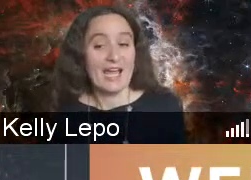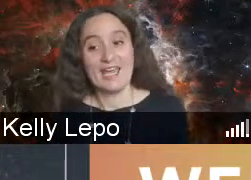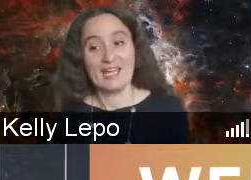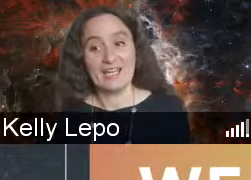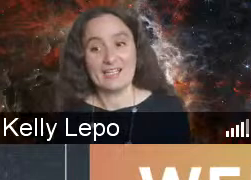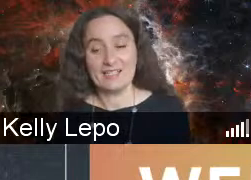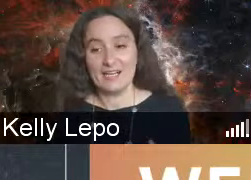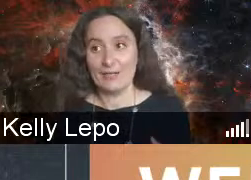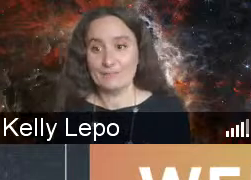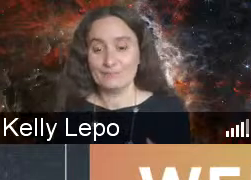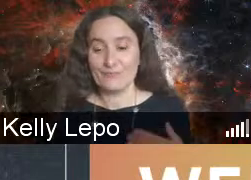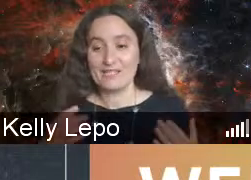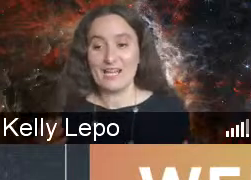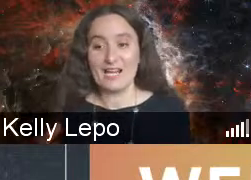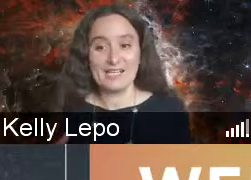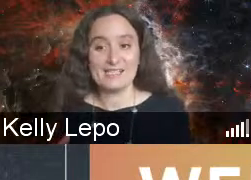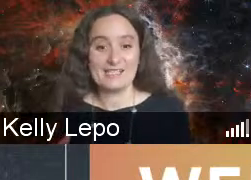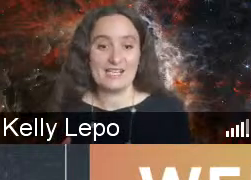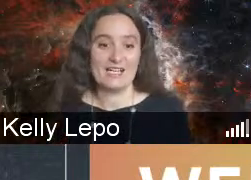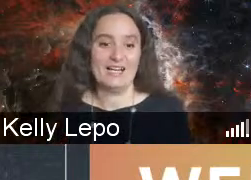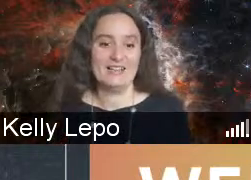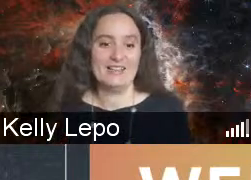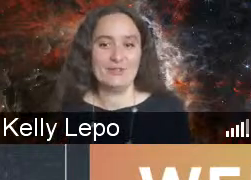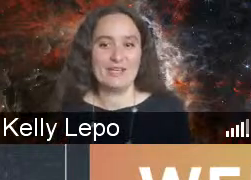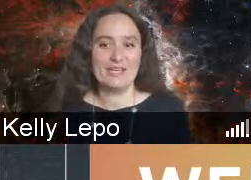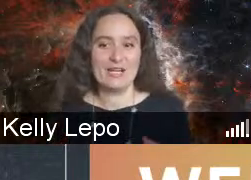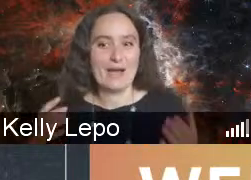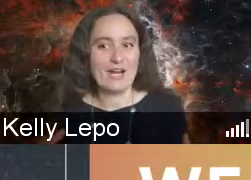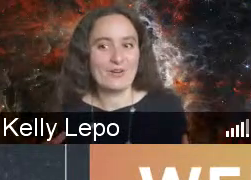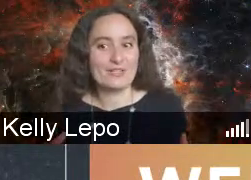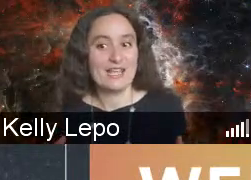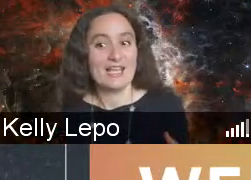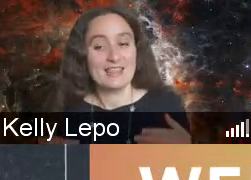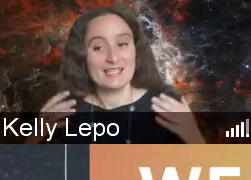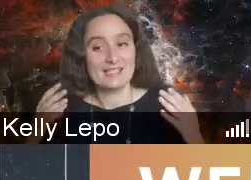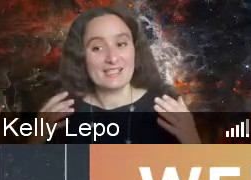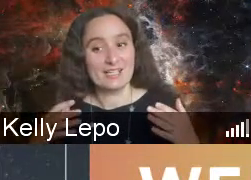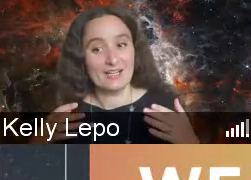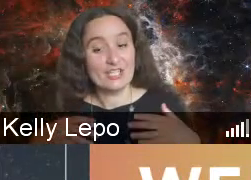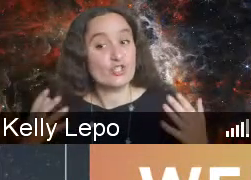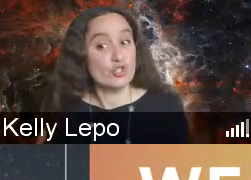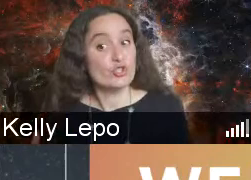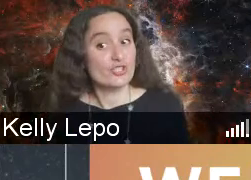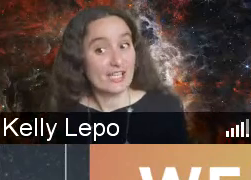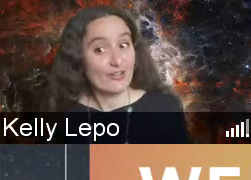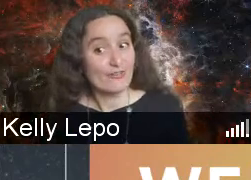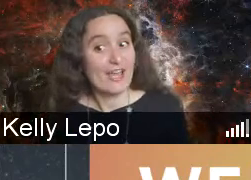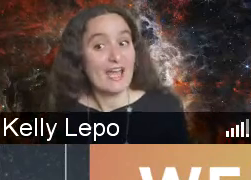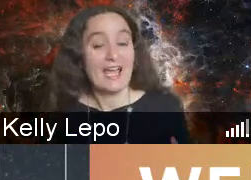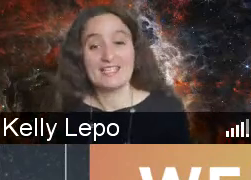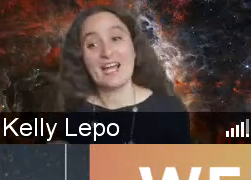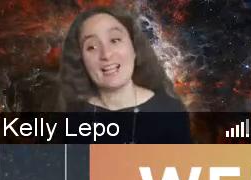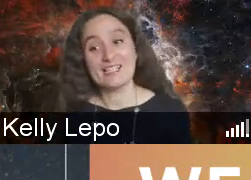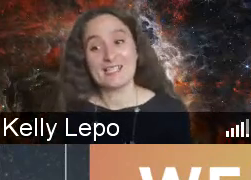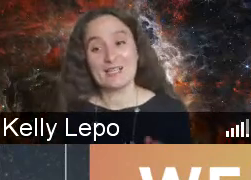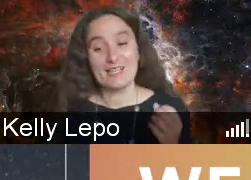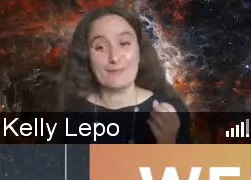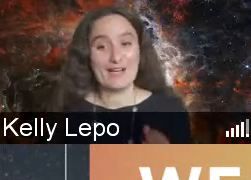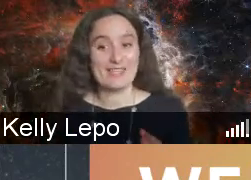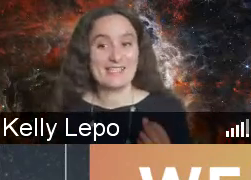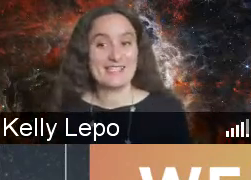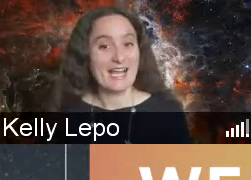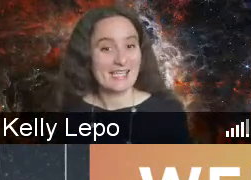one and tell us a little bit about this. Introduce yourself and tell